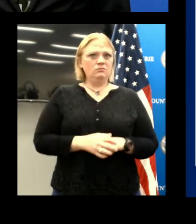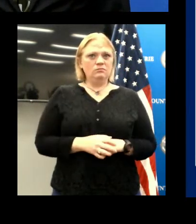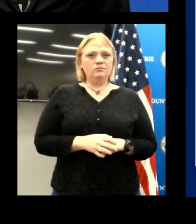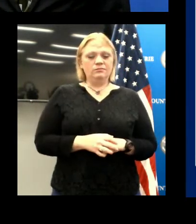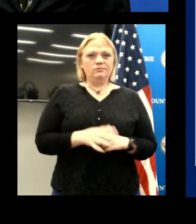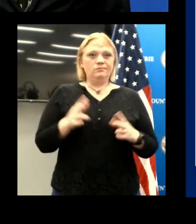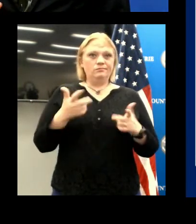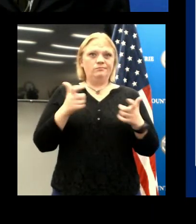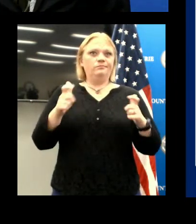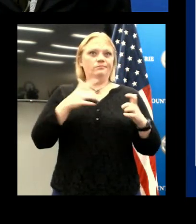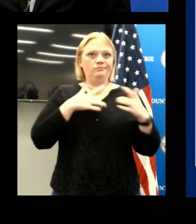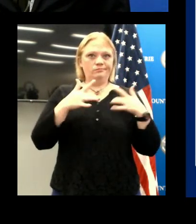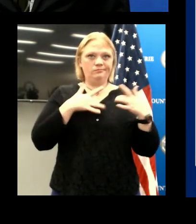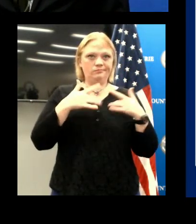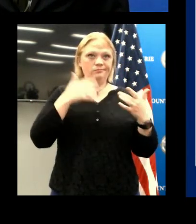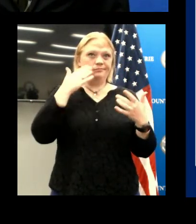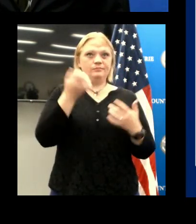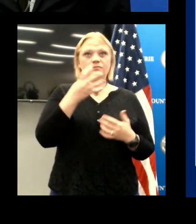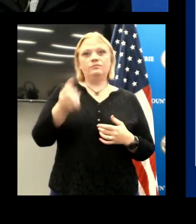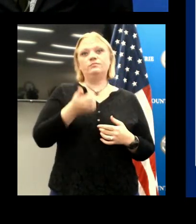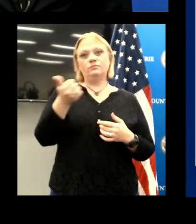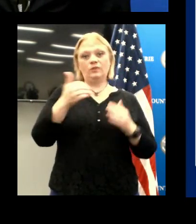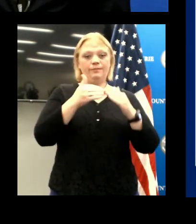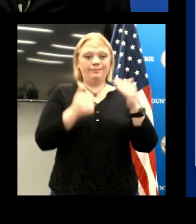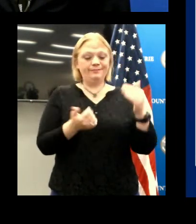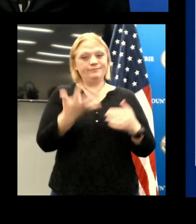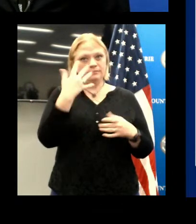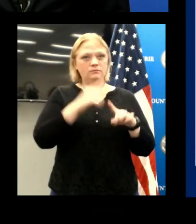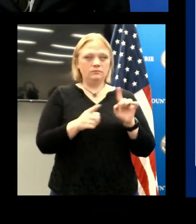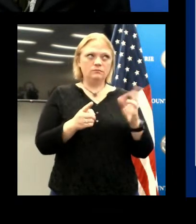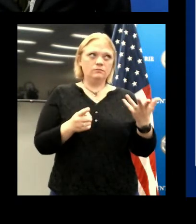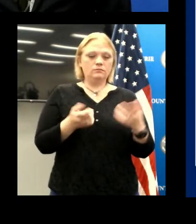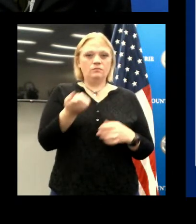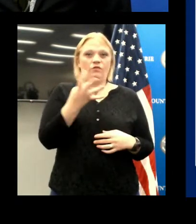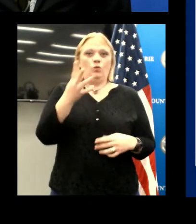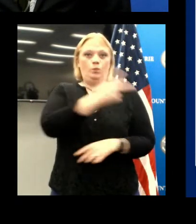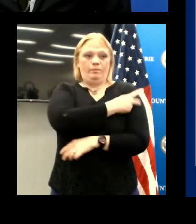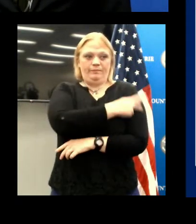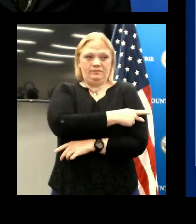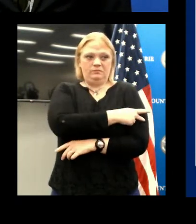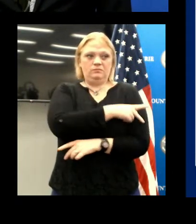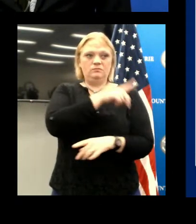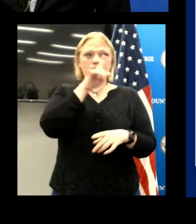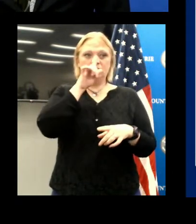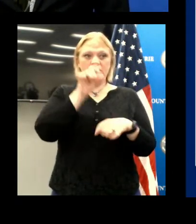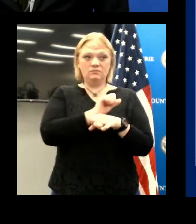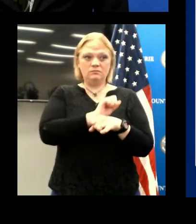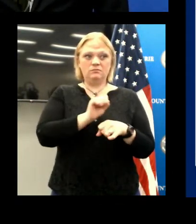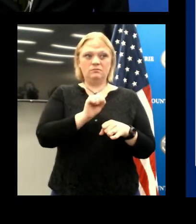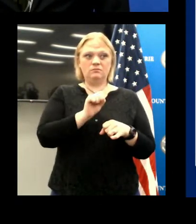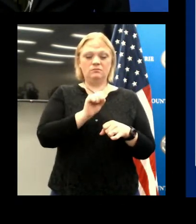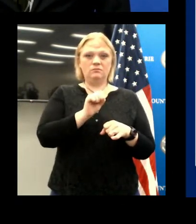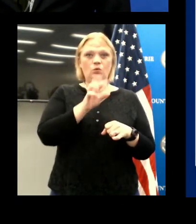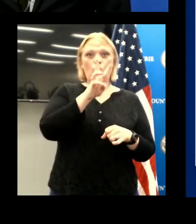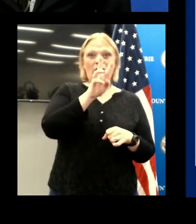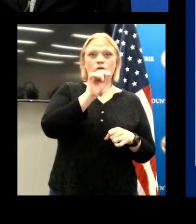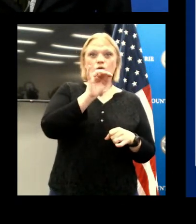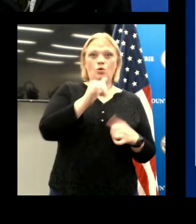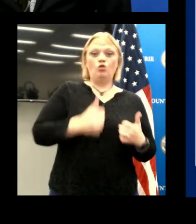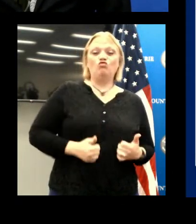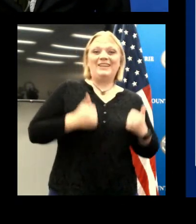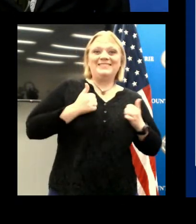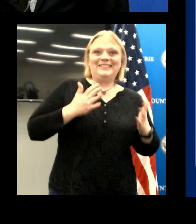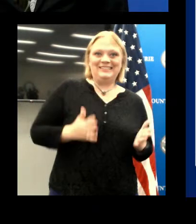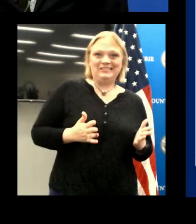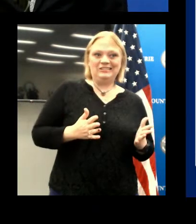very concerning, and we do know there's a few other, less than 5, but a handful of patients that are actually Western New York residents who are